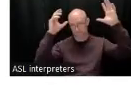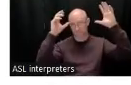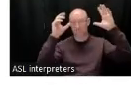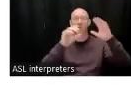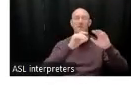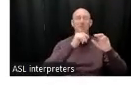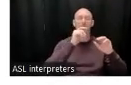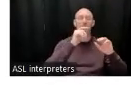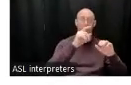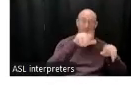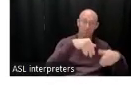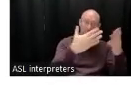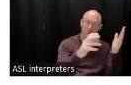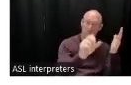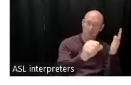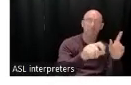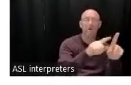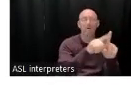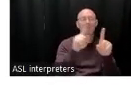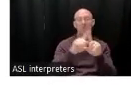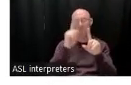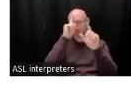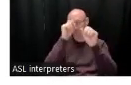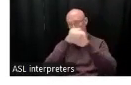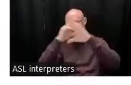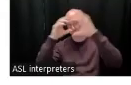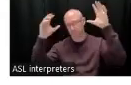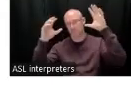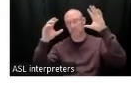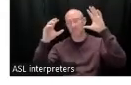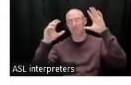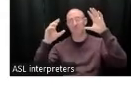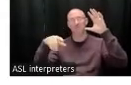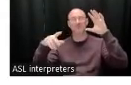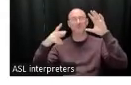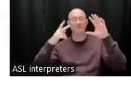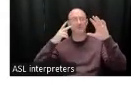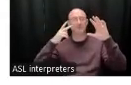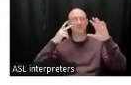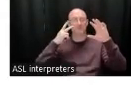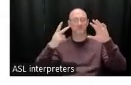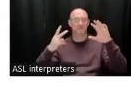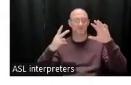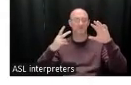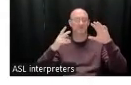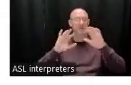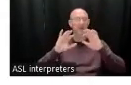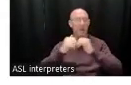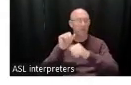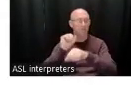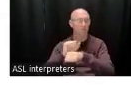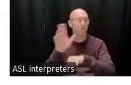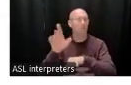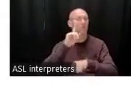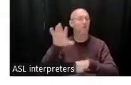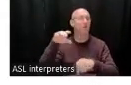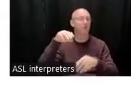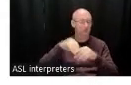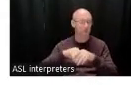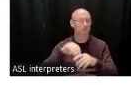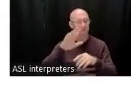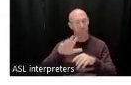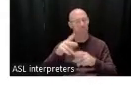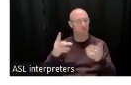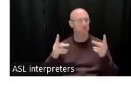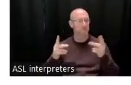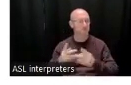see if it's feasible, but also it's important to make them visualize you actually doing this project in the location where you